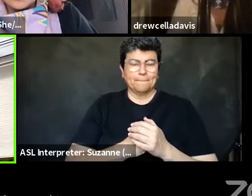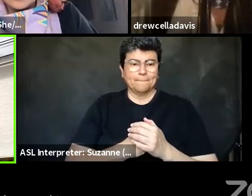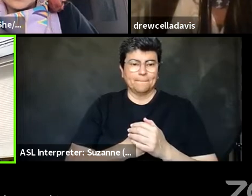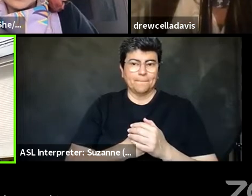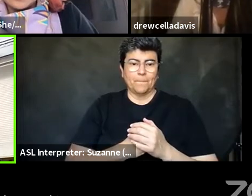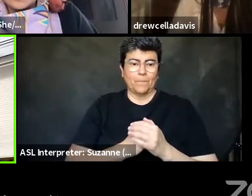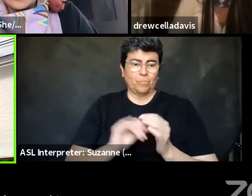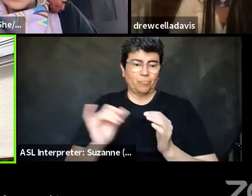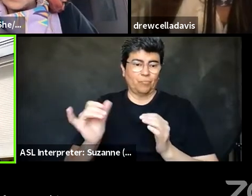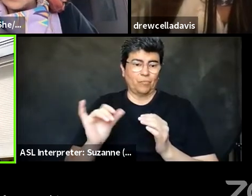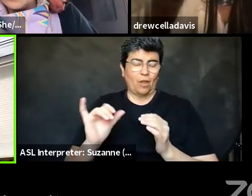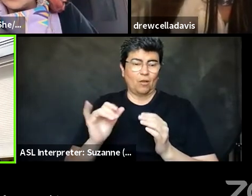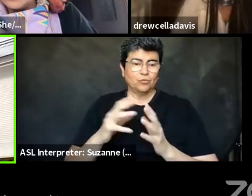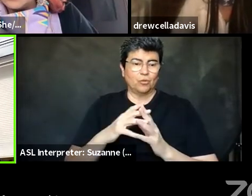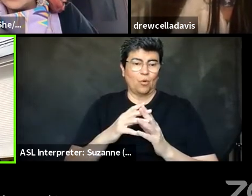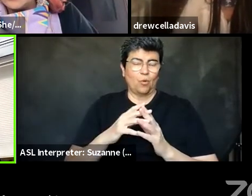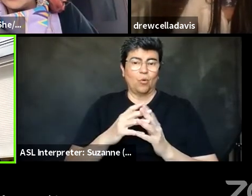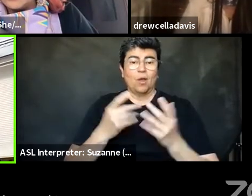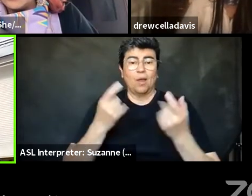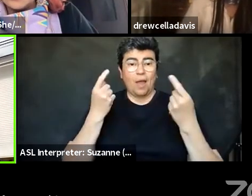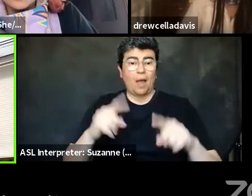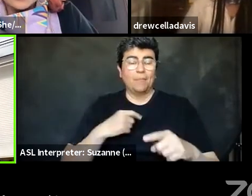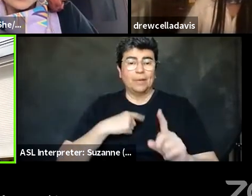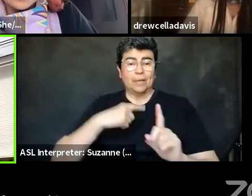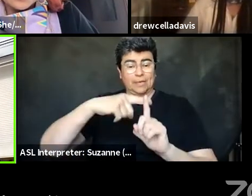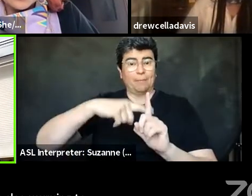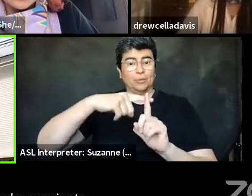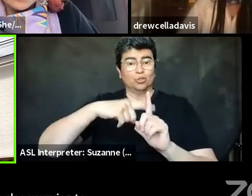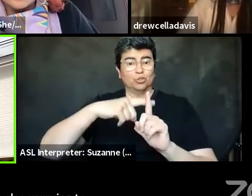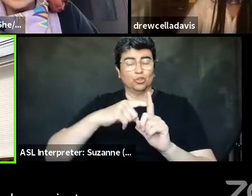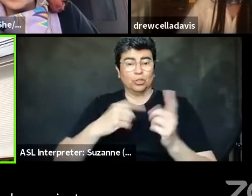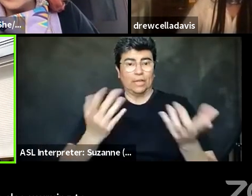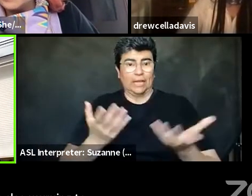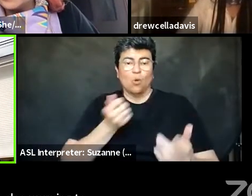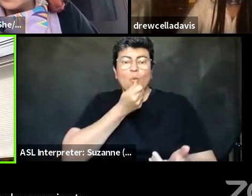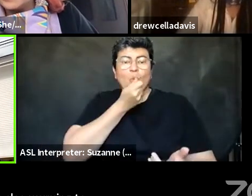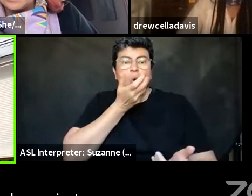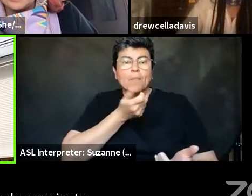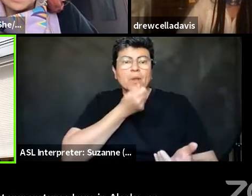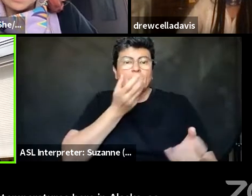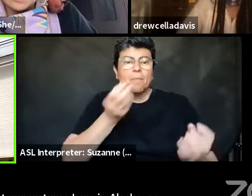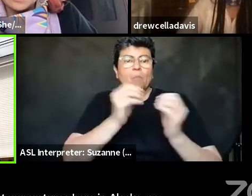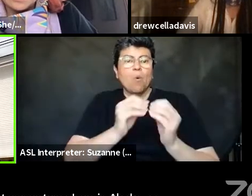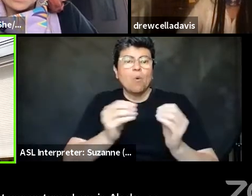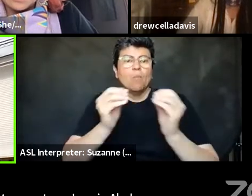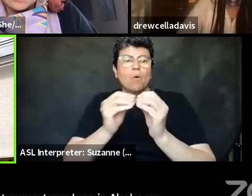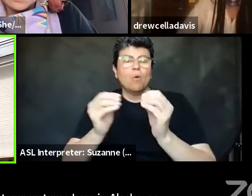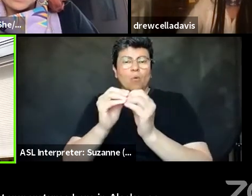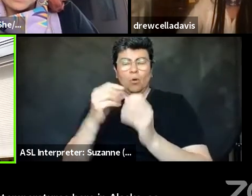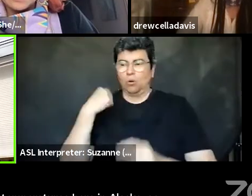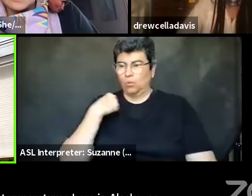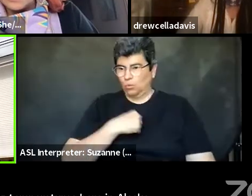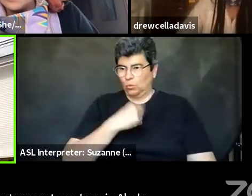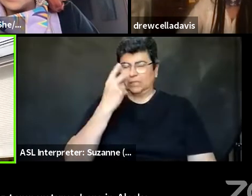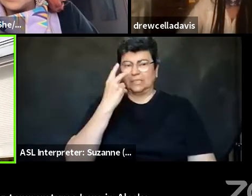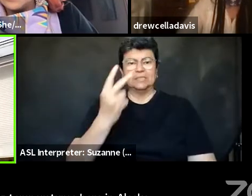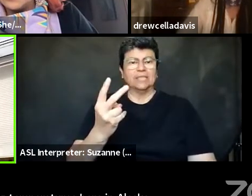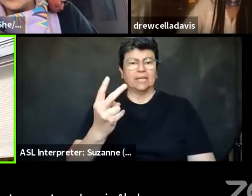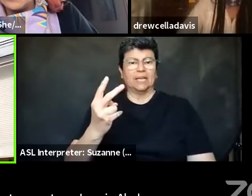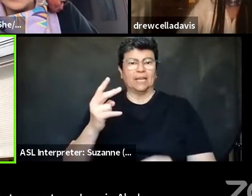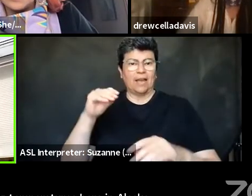also warming temperatures here in Alaska. So we are seeing all of these